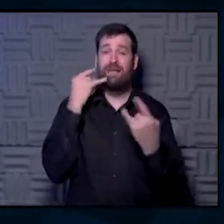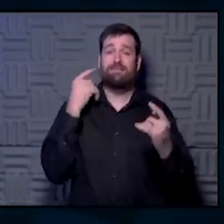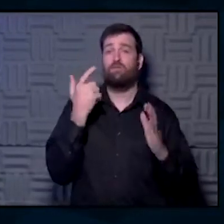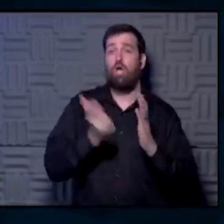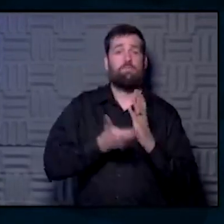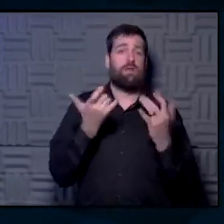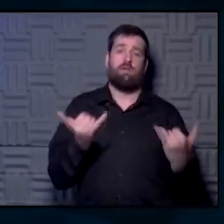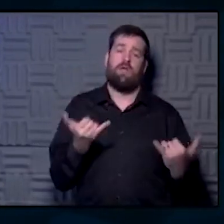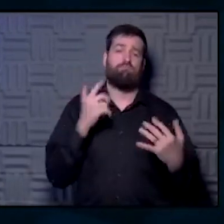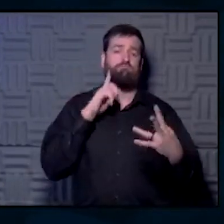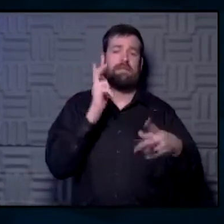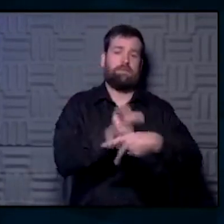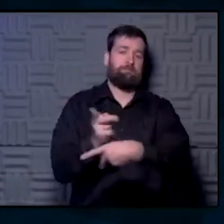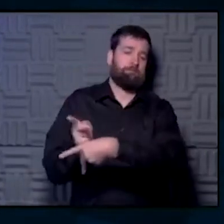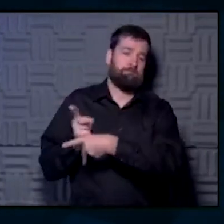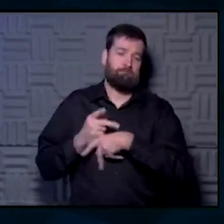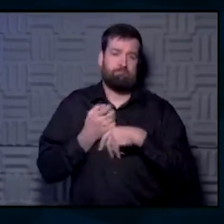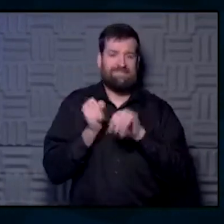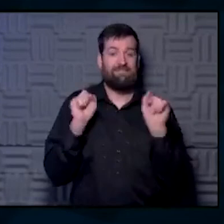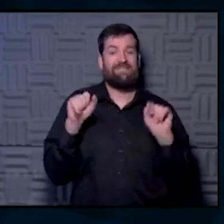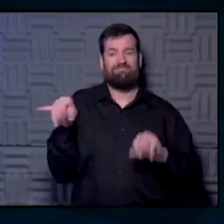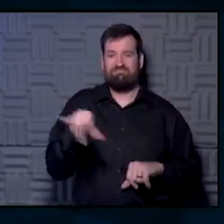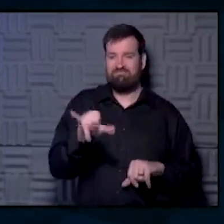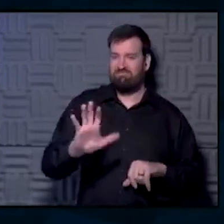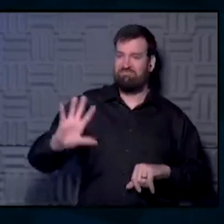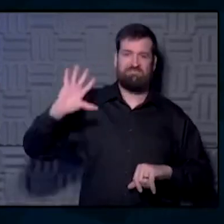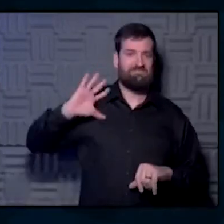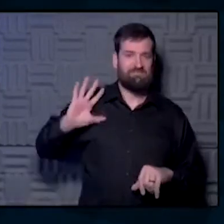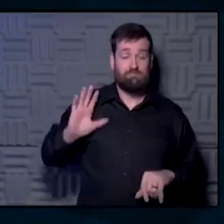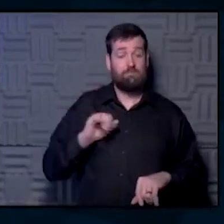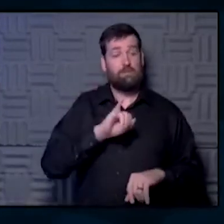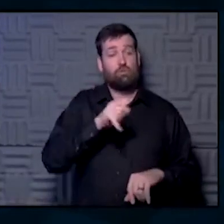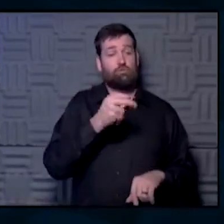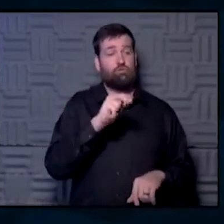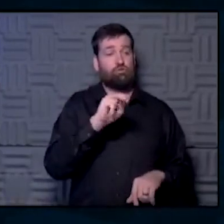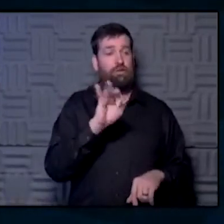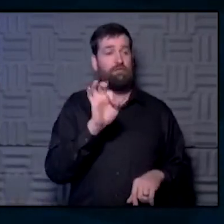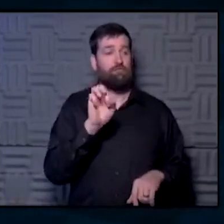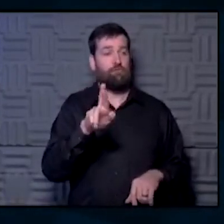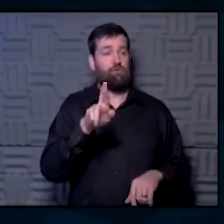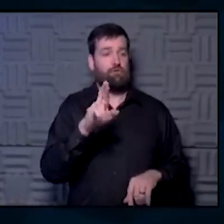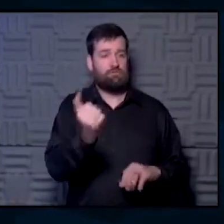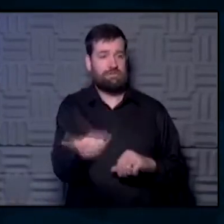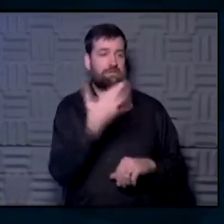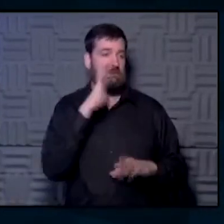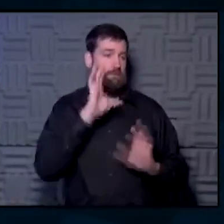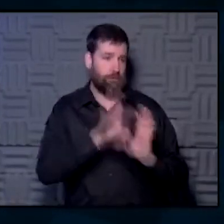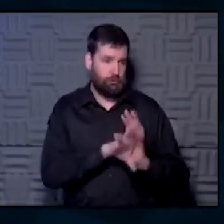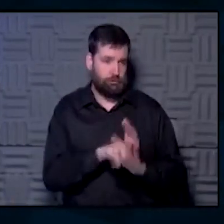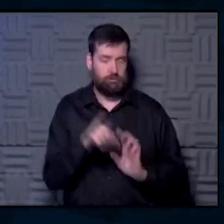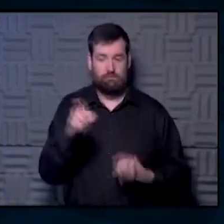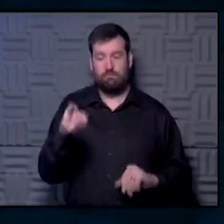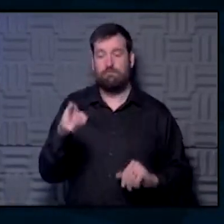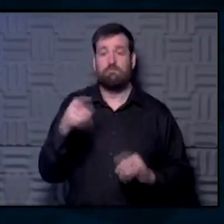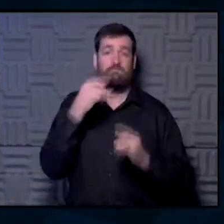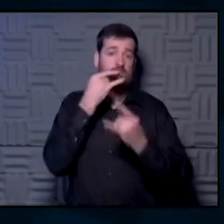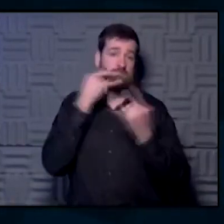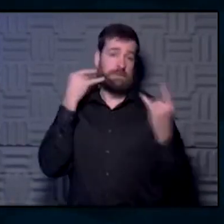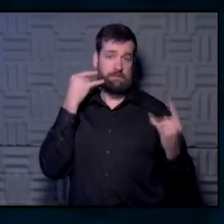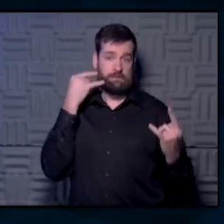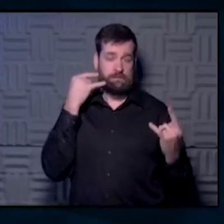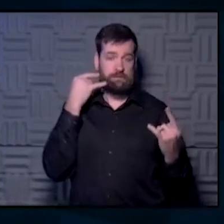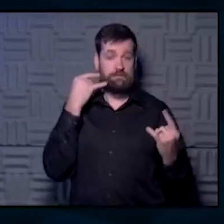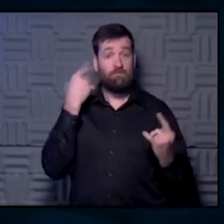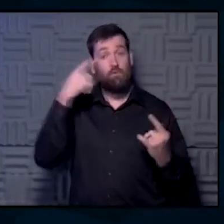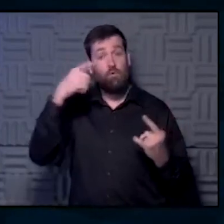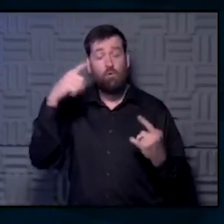automatic now to keep everyone safe, just like then. And Jennifer, she sent this picture in. She says she masks so